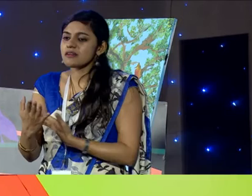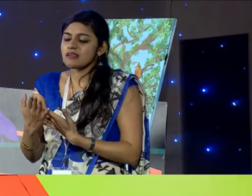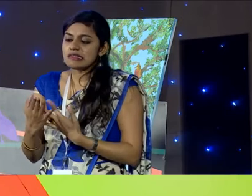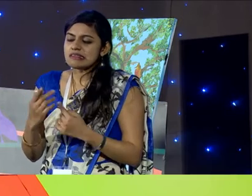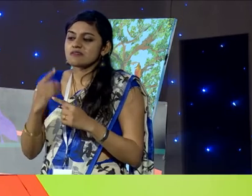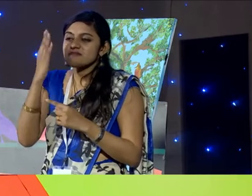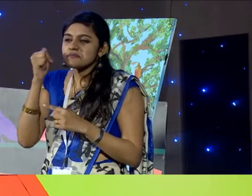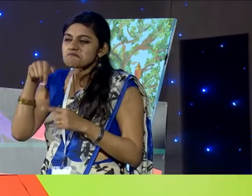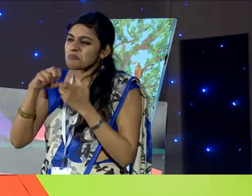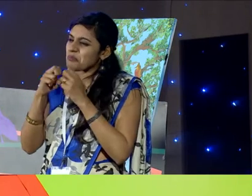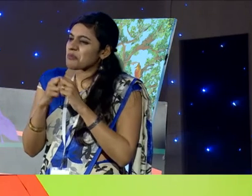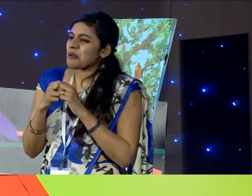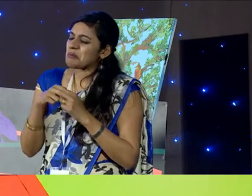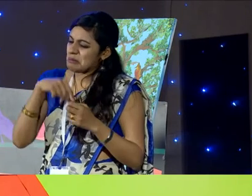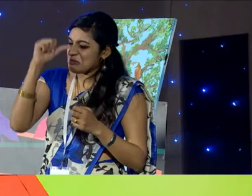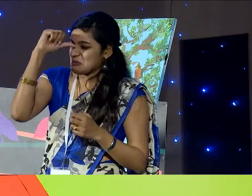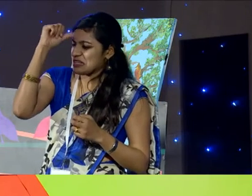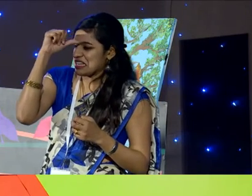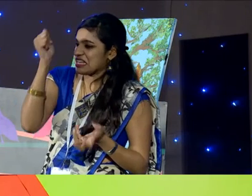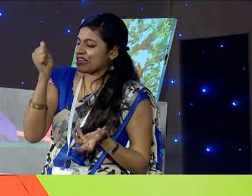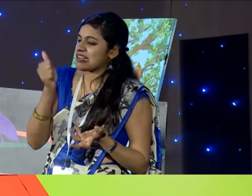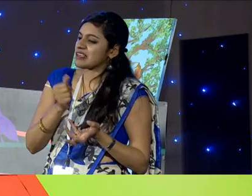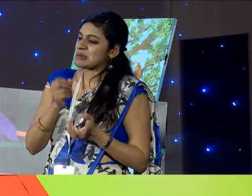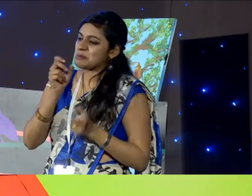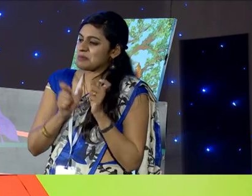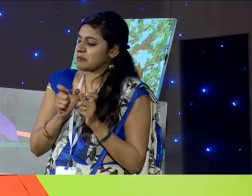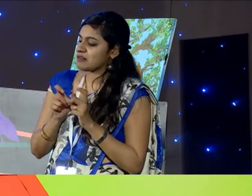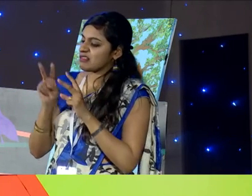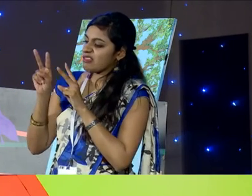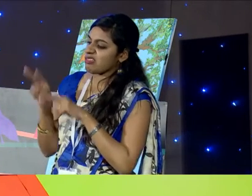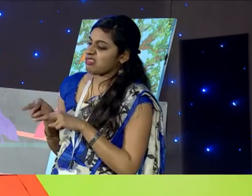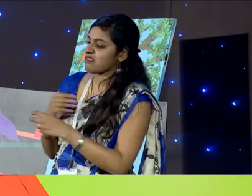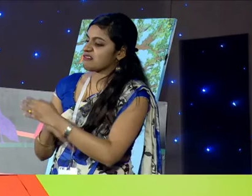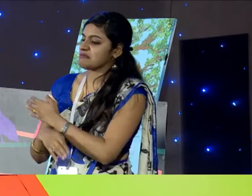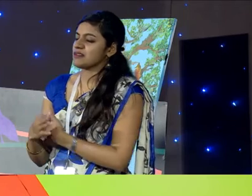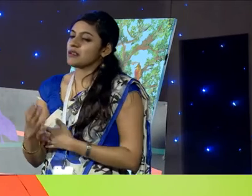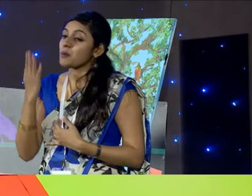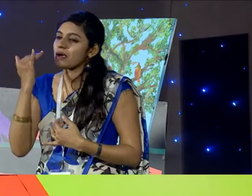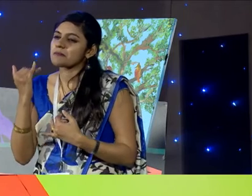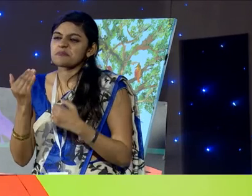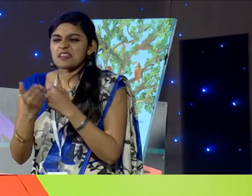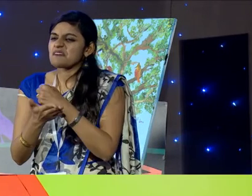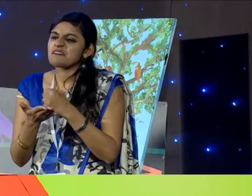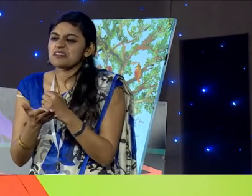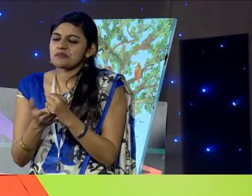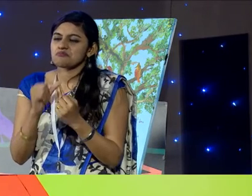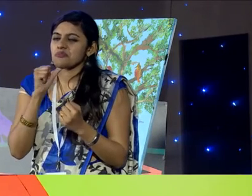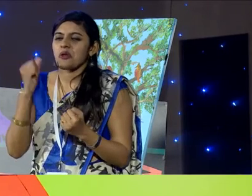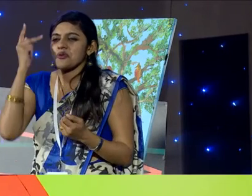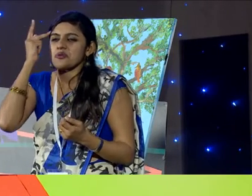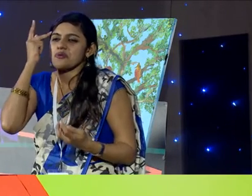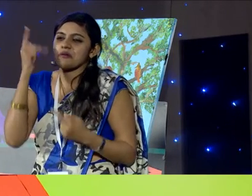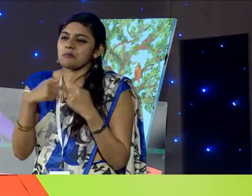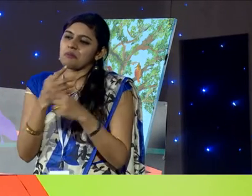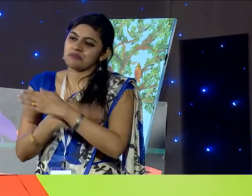disability. Maybe in the rural areas where there is high income disparity, high general inequity, people don't want to